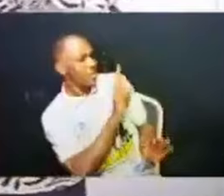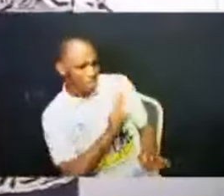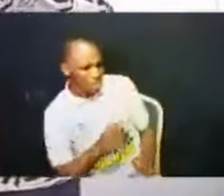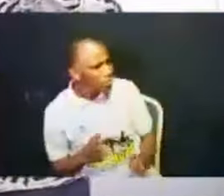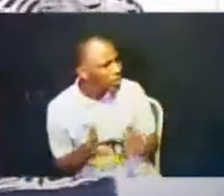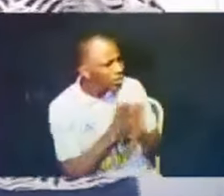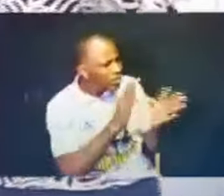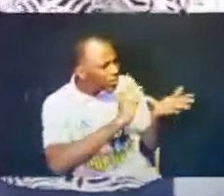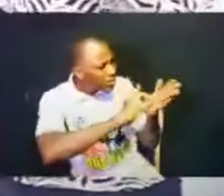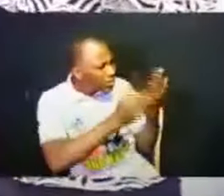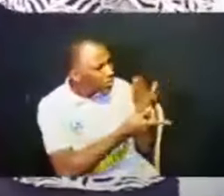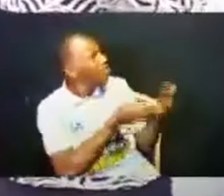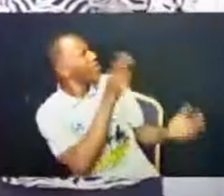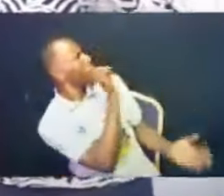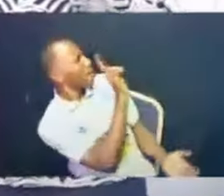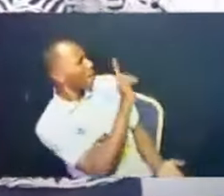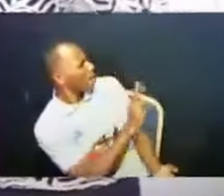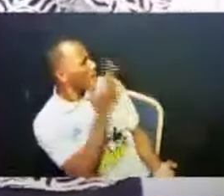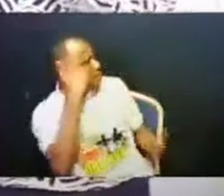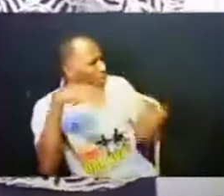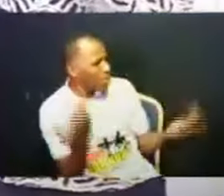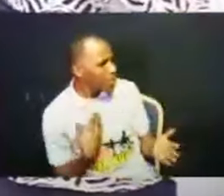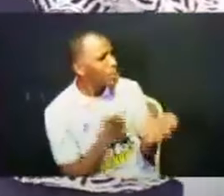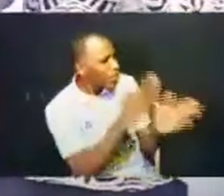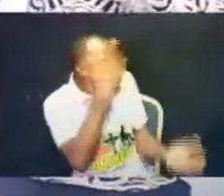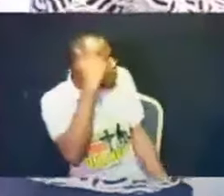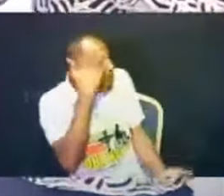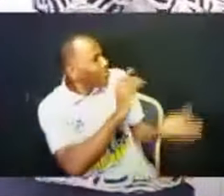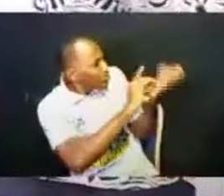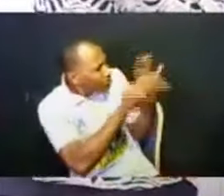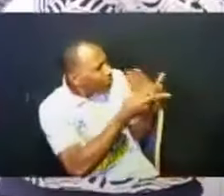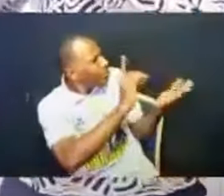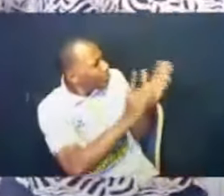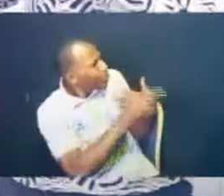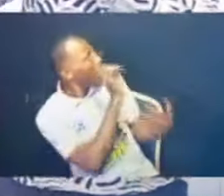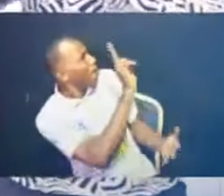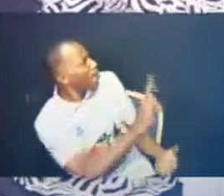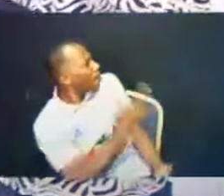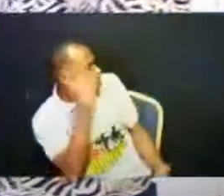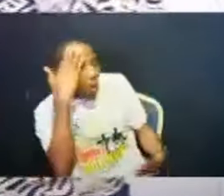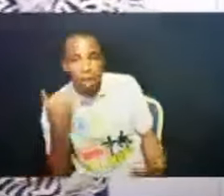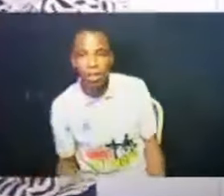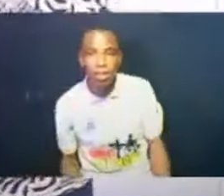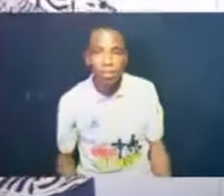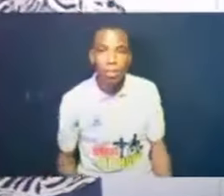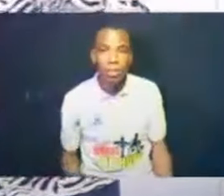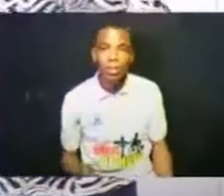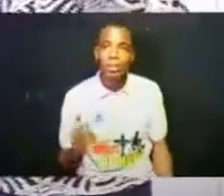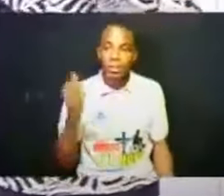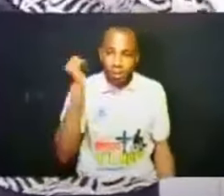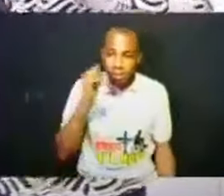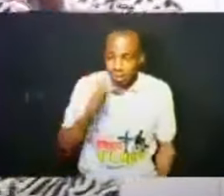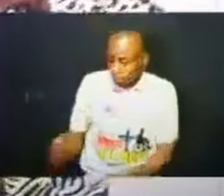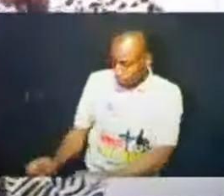Why do you write dates on your wall? Na me catch and say, ah, I didn't know what you are signing dates in your dear. Then she pulled me